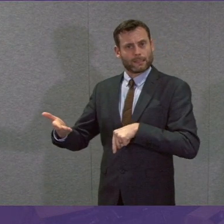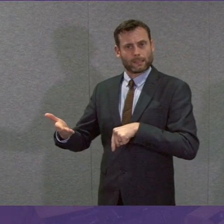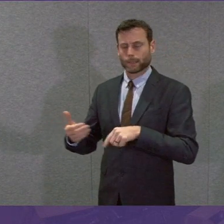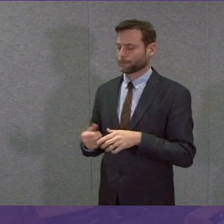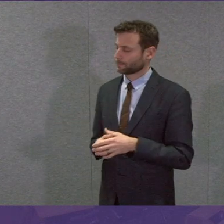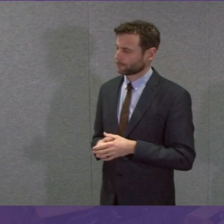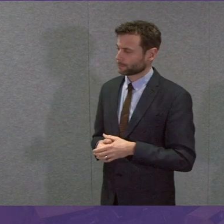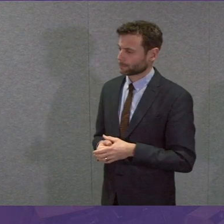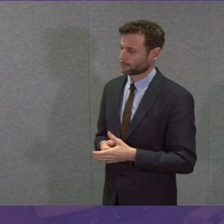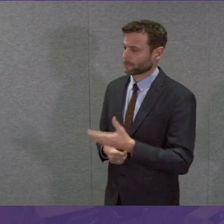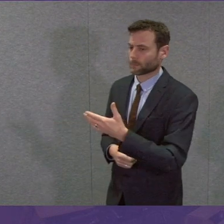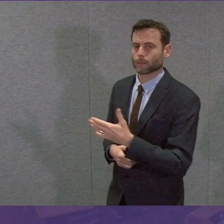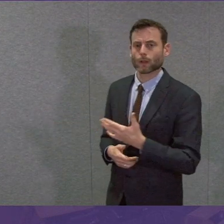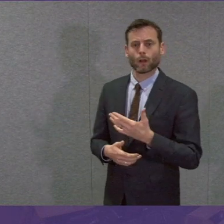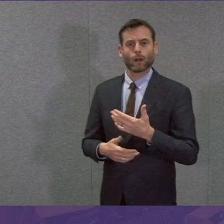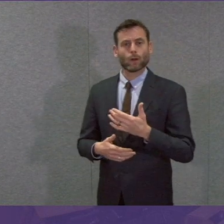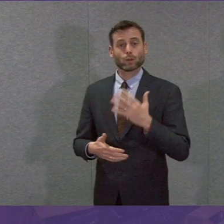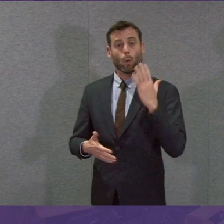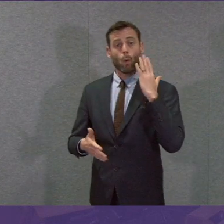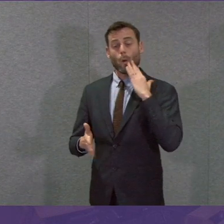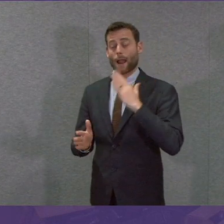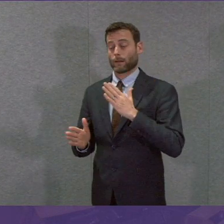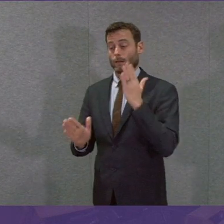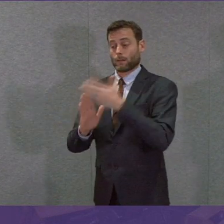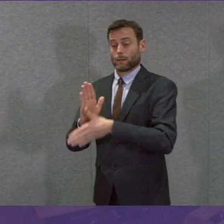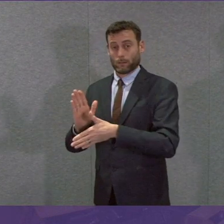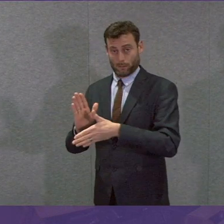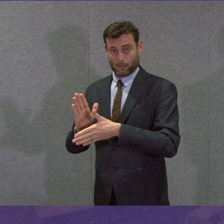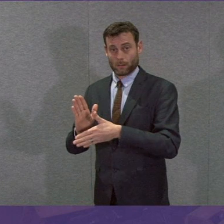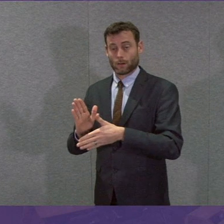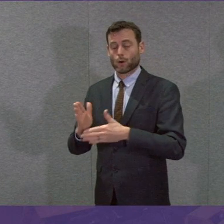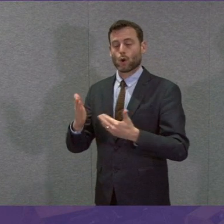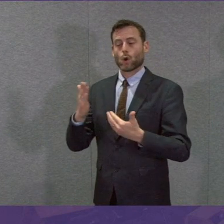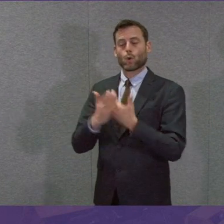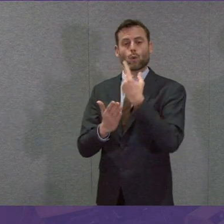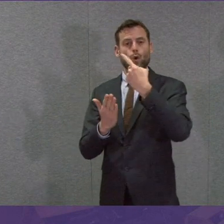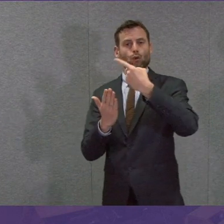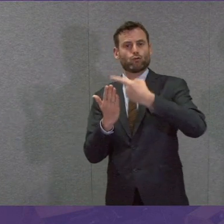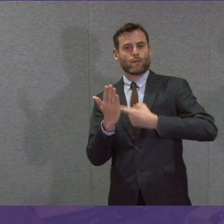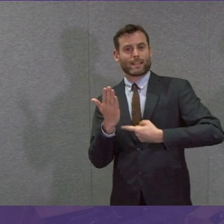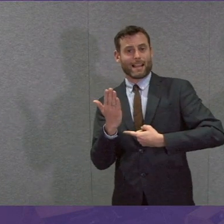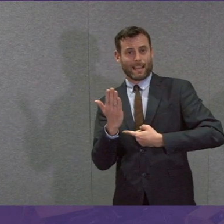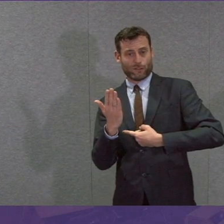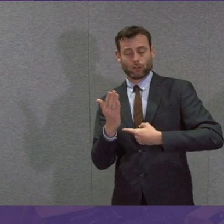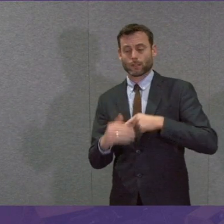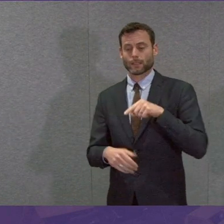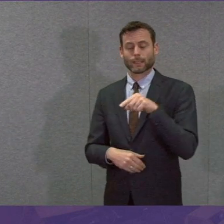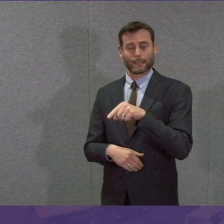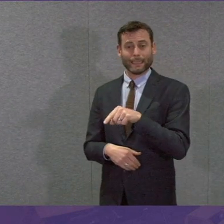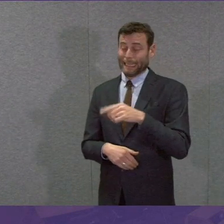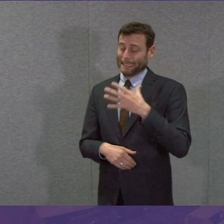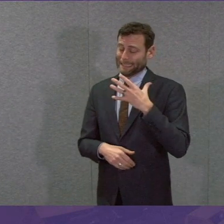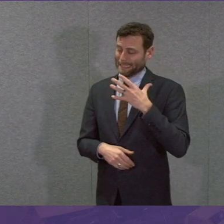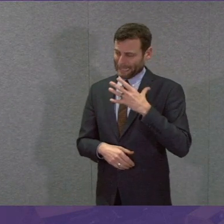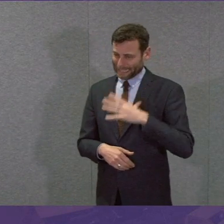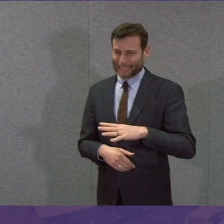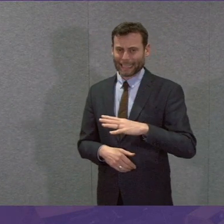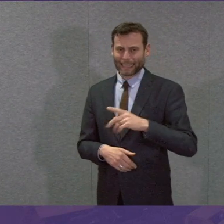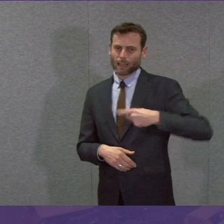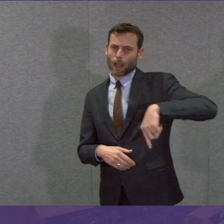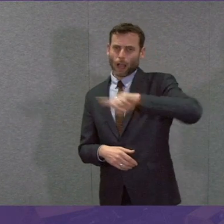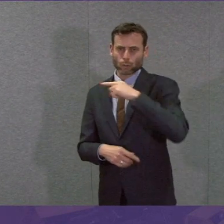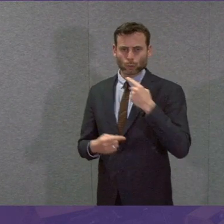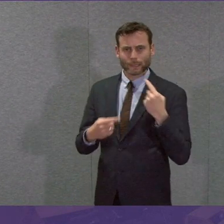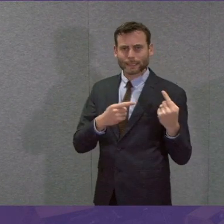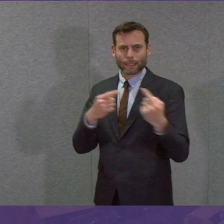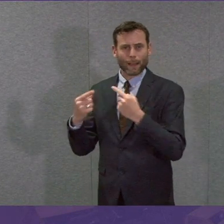On the second point, when those regulations come forward, and that will require a decision to be made, which requires to be scrutinised by this chamber on